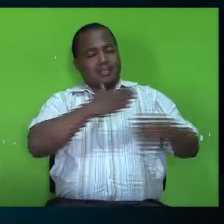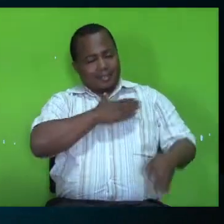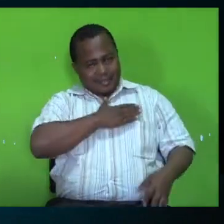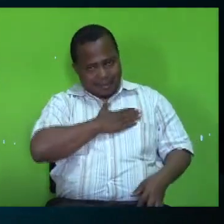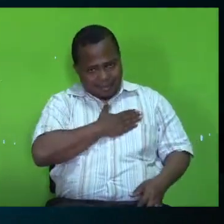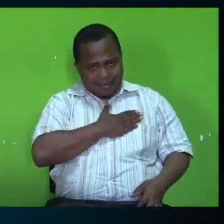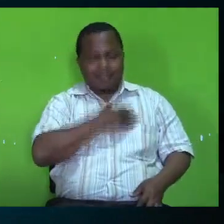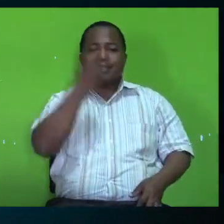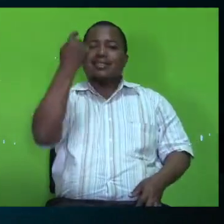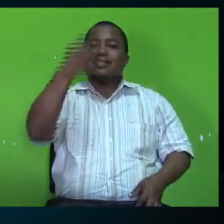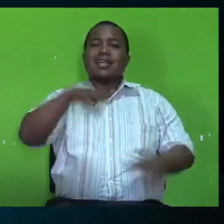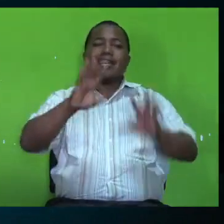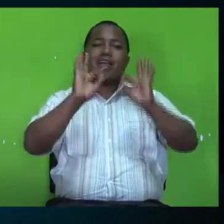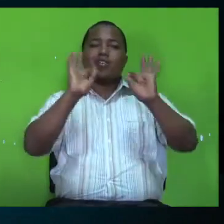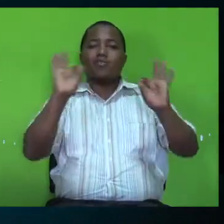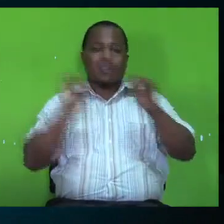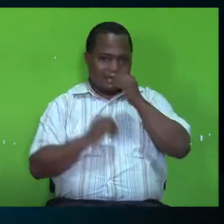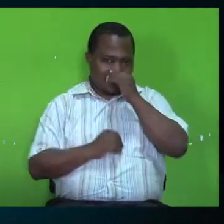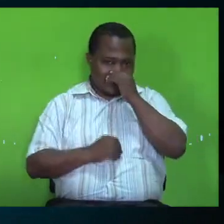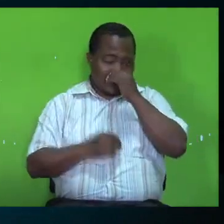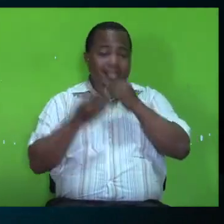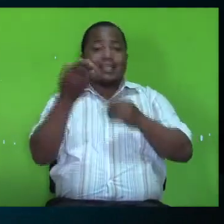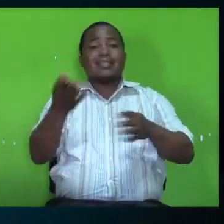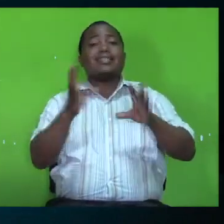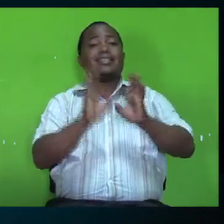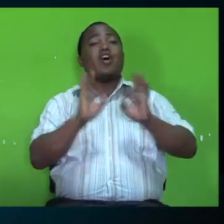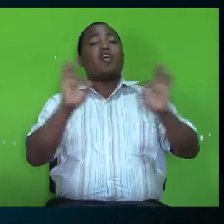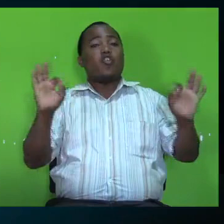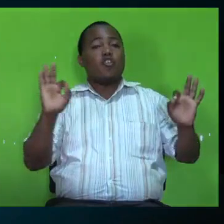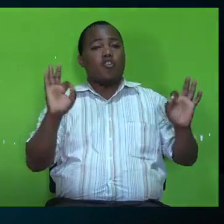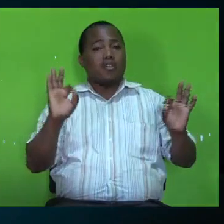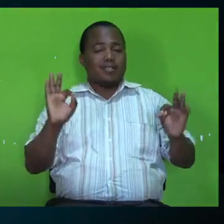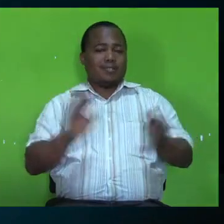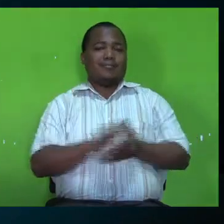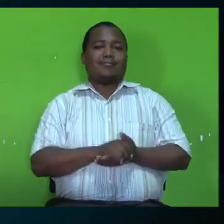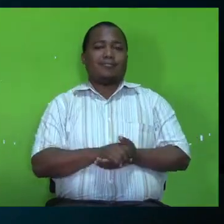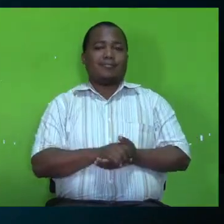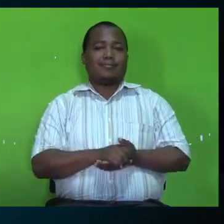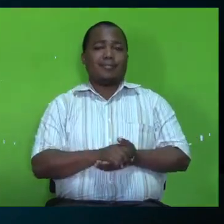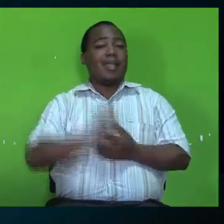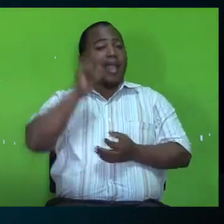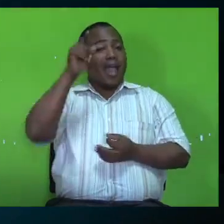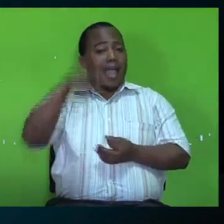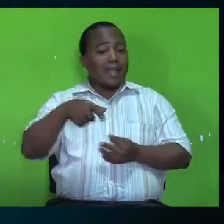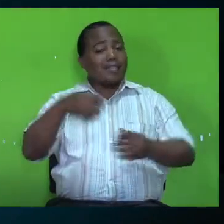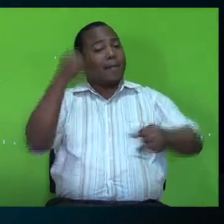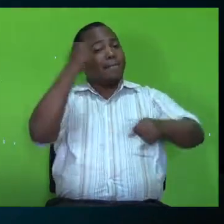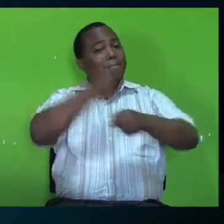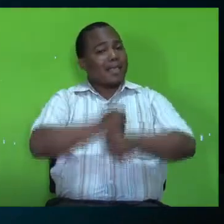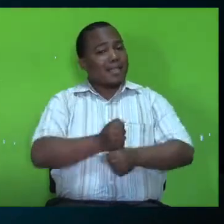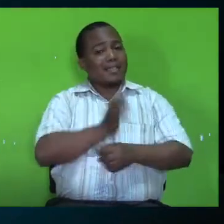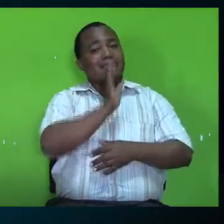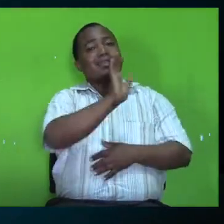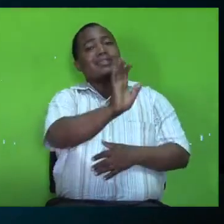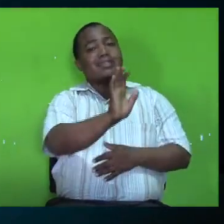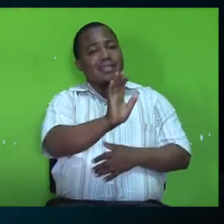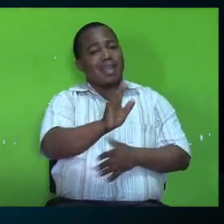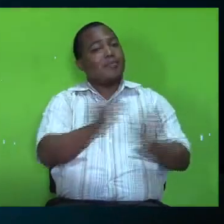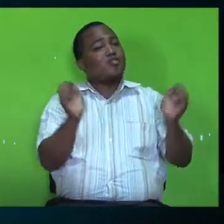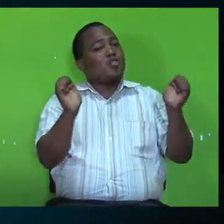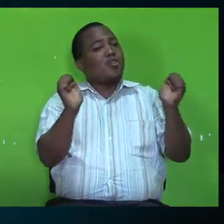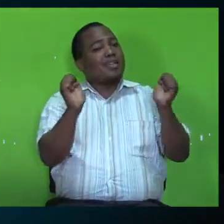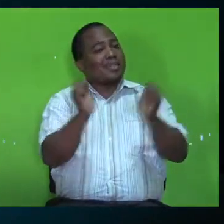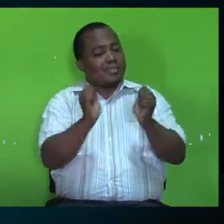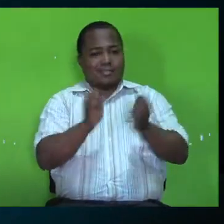Wonderful. It is because of the strengthening and making them so rigid.